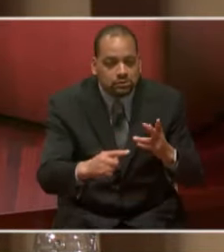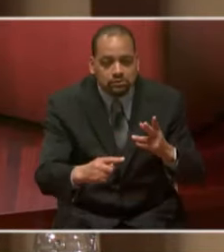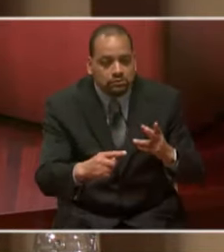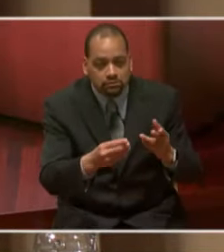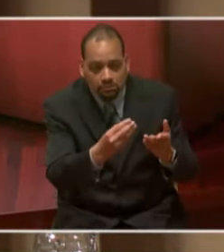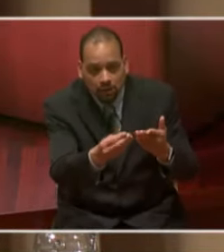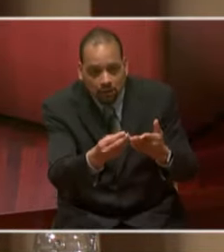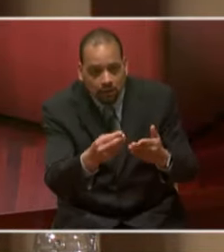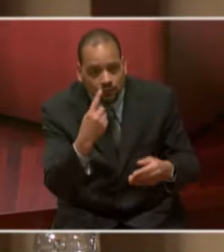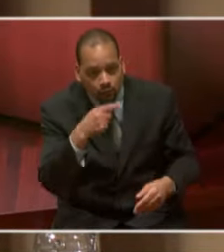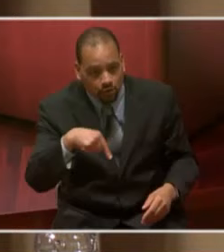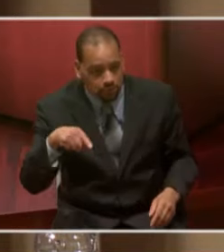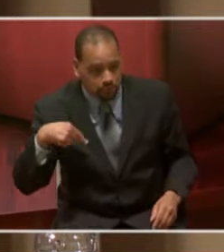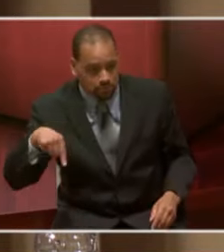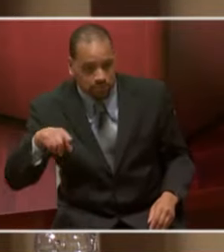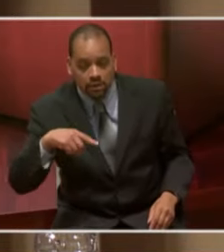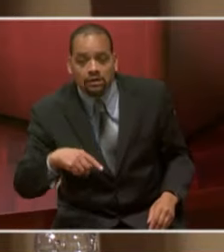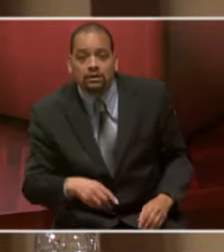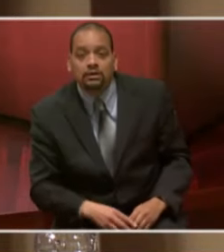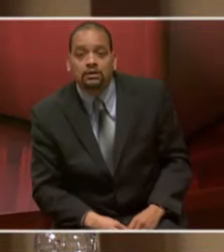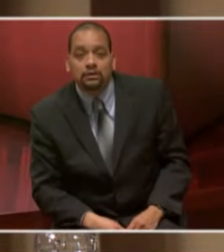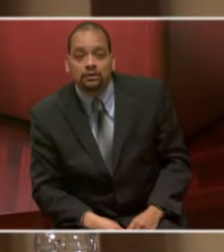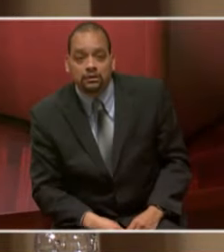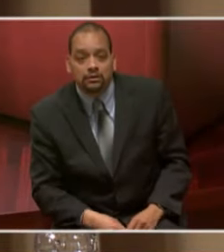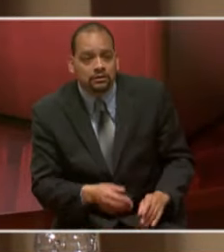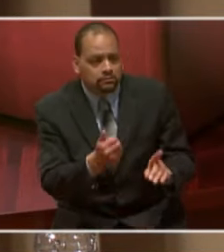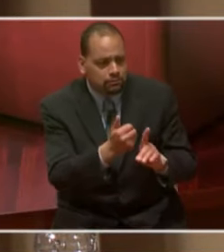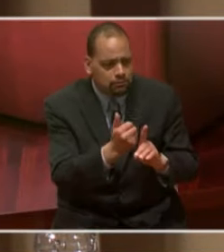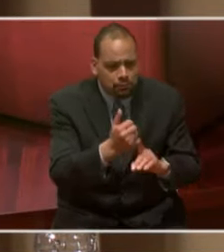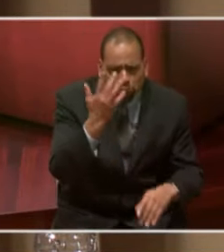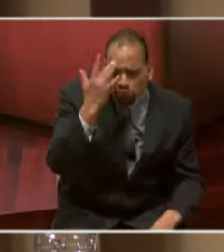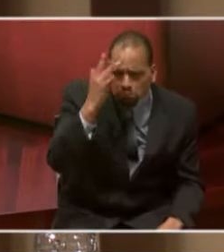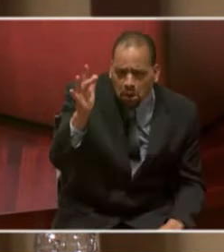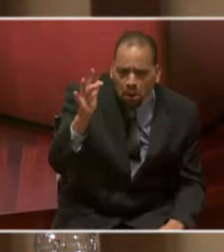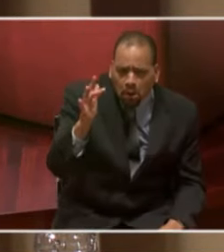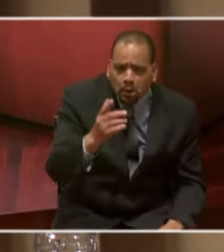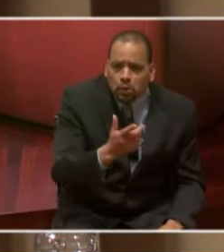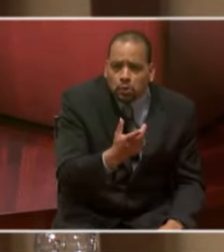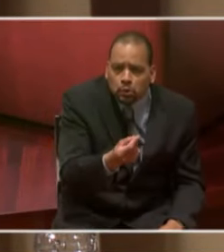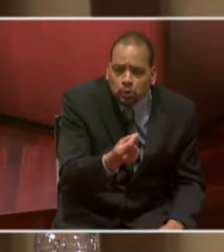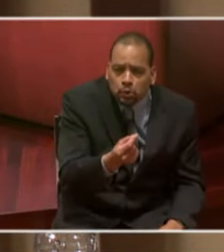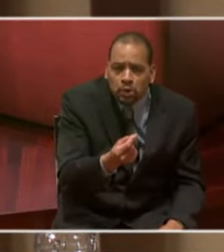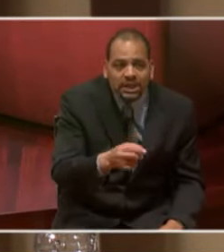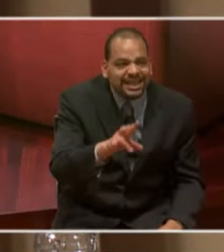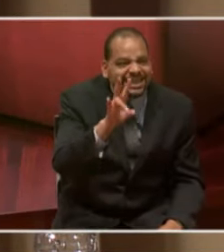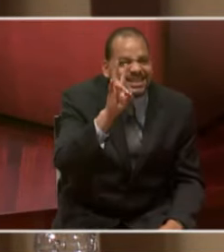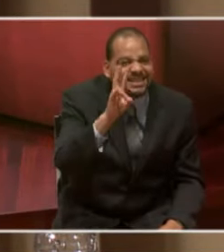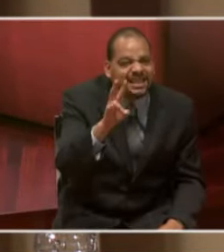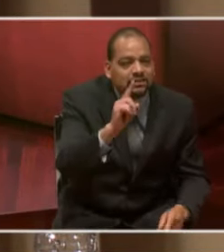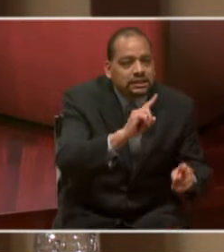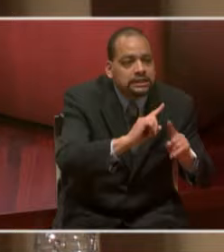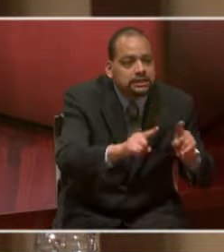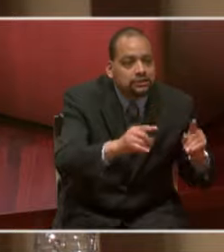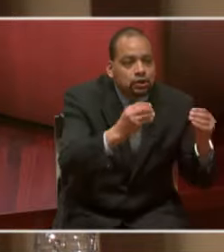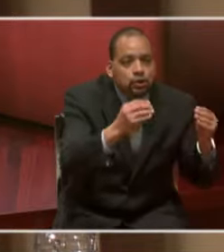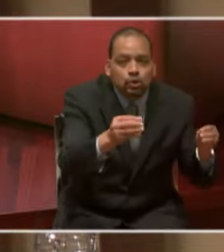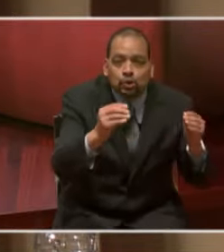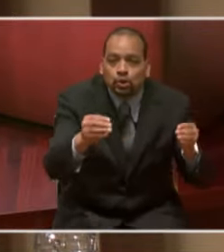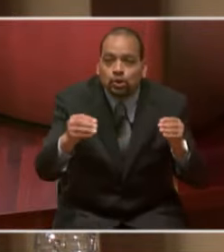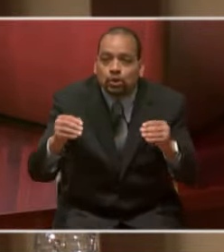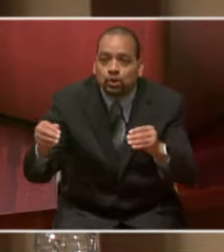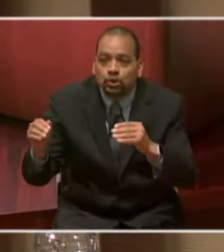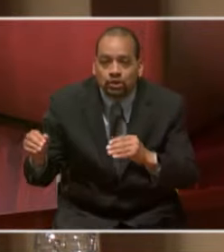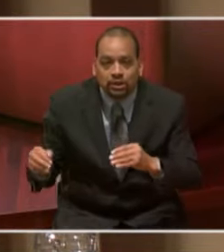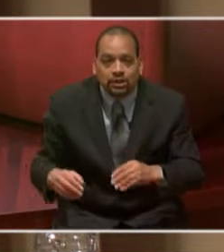Greyhound. He wanted to know whether the Greyhound Company had any black bus drivers that